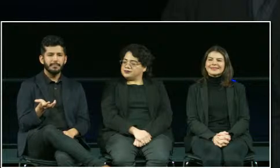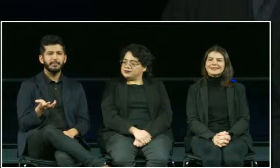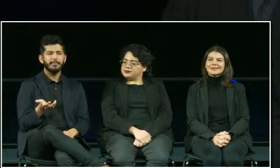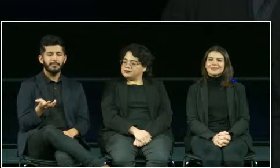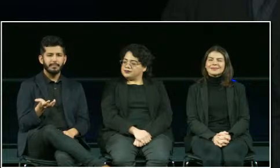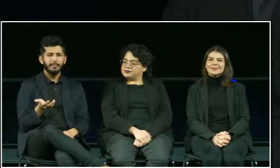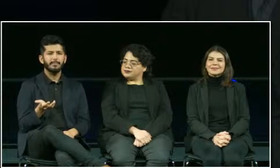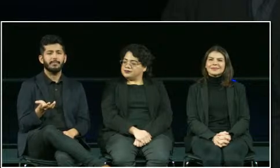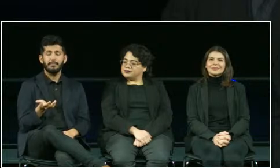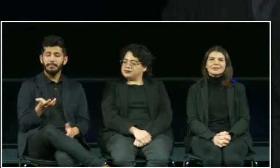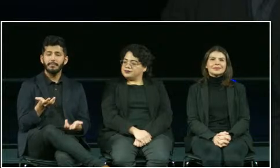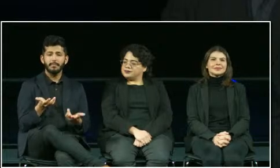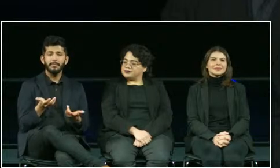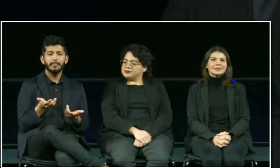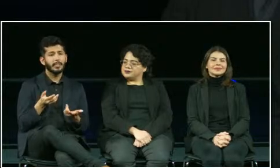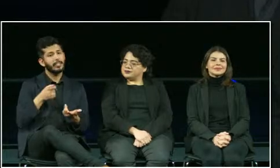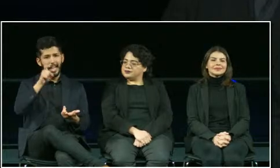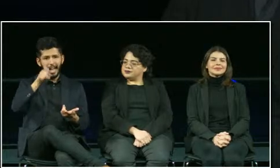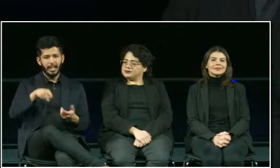meant to be a film.